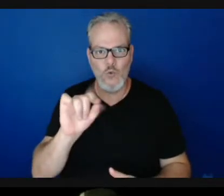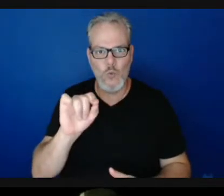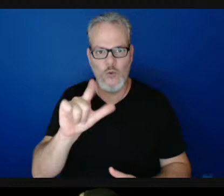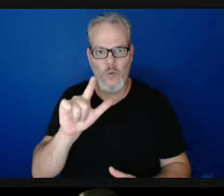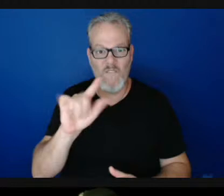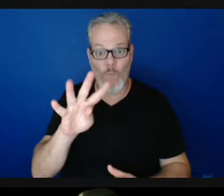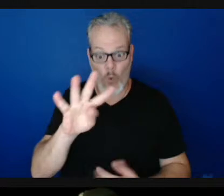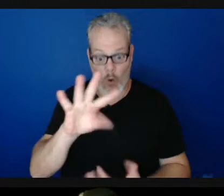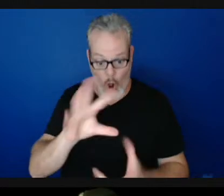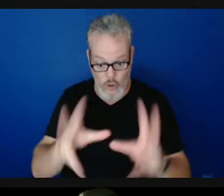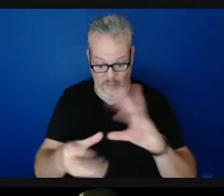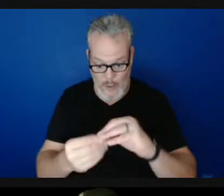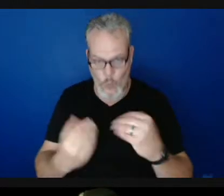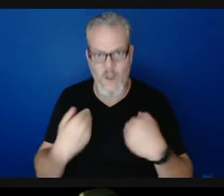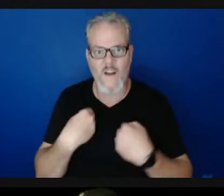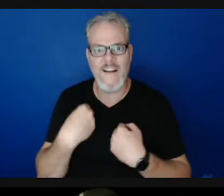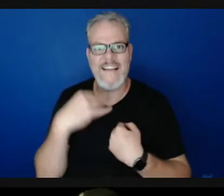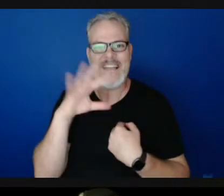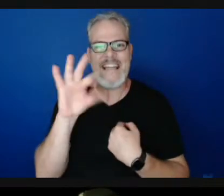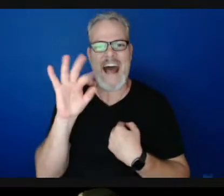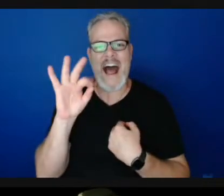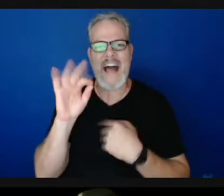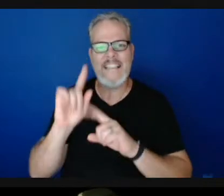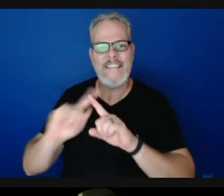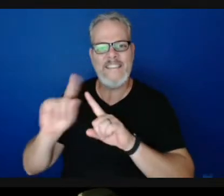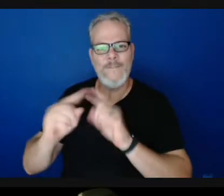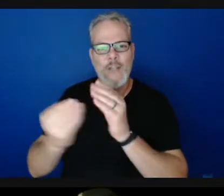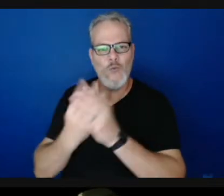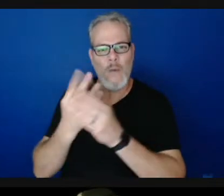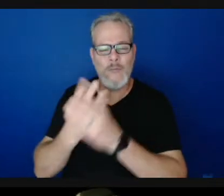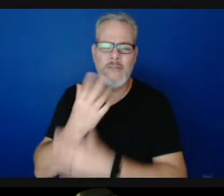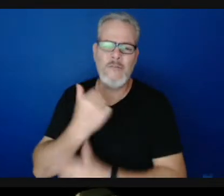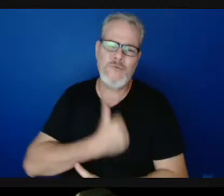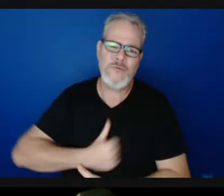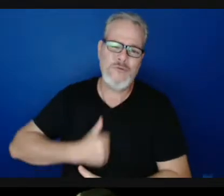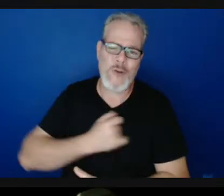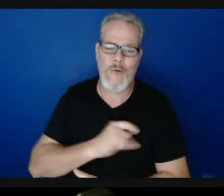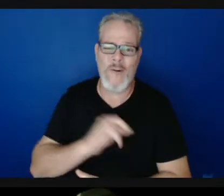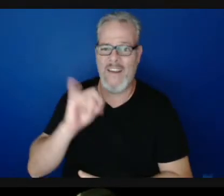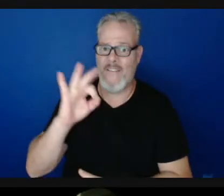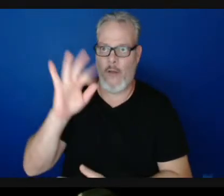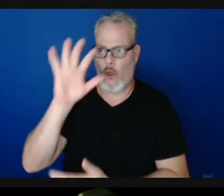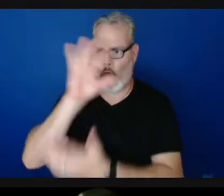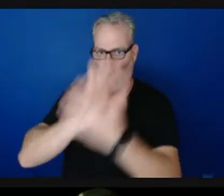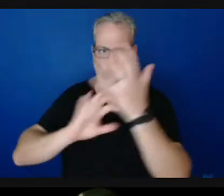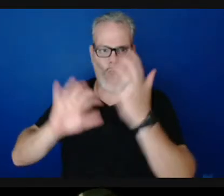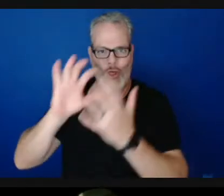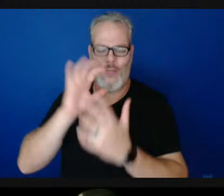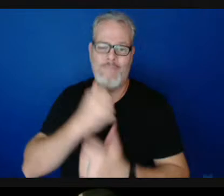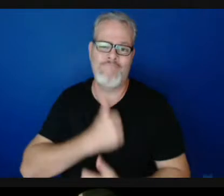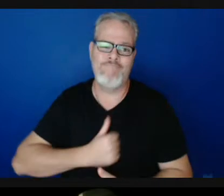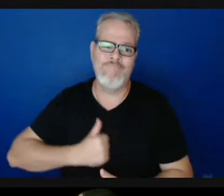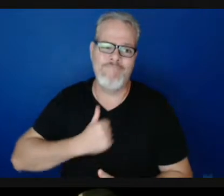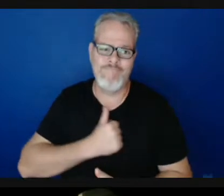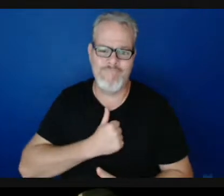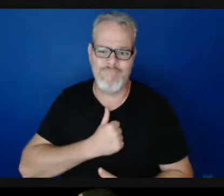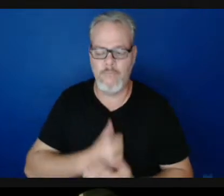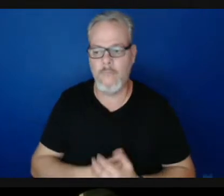period there. So forgive me for getting them mixed up here. All right, so then since then we've had that build